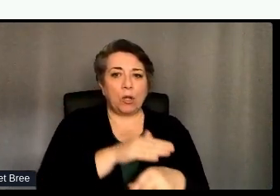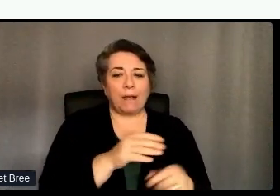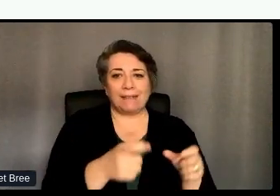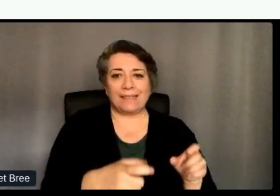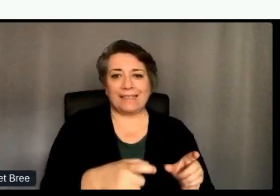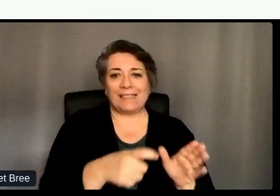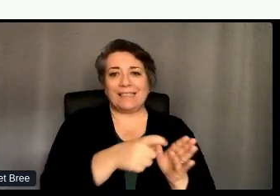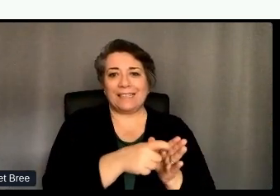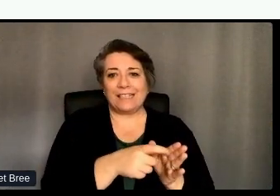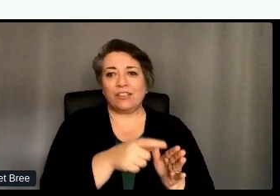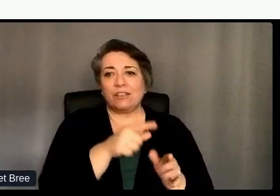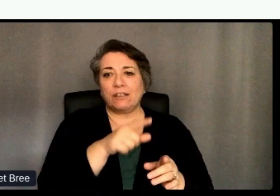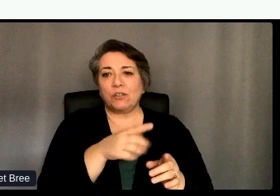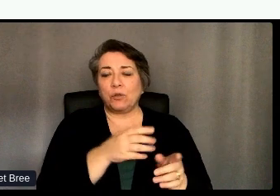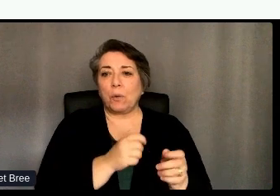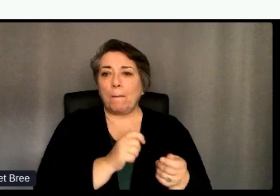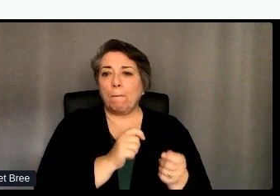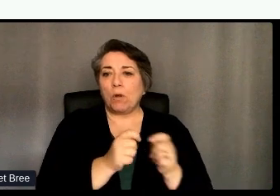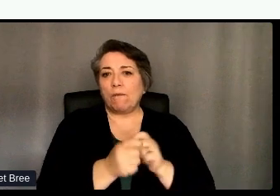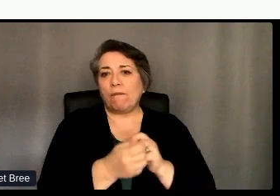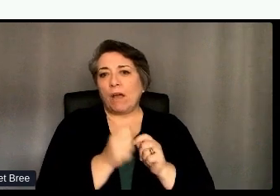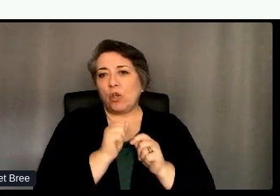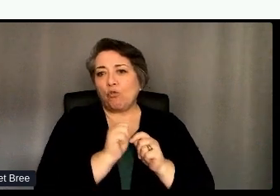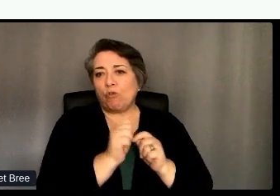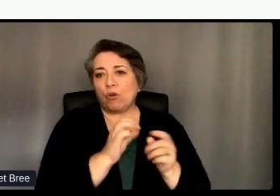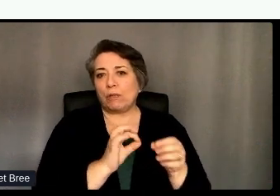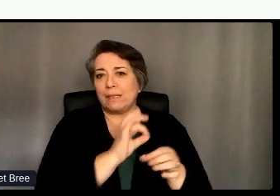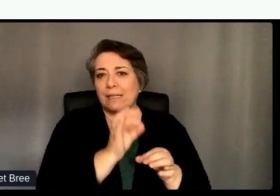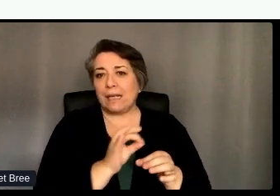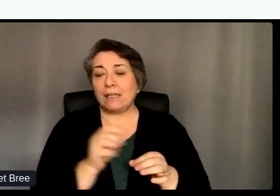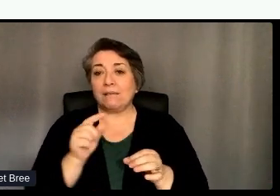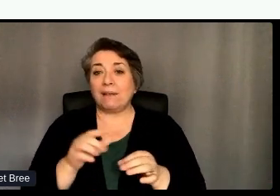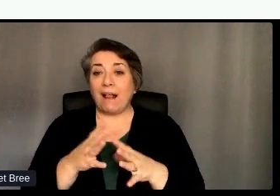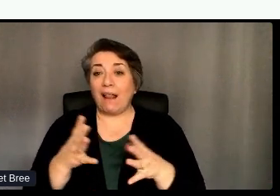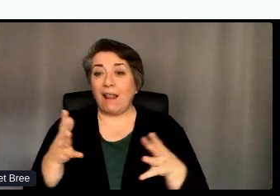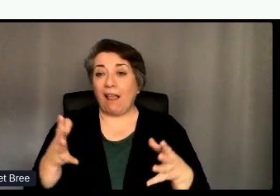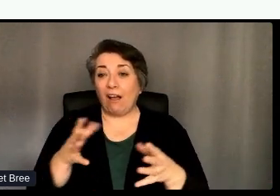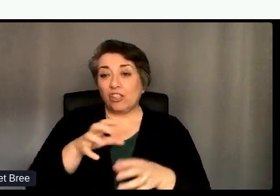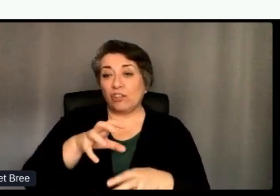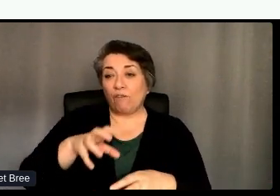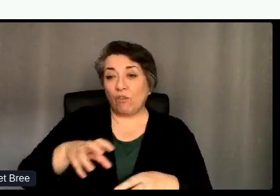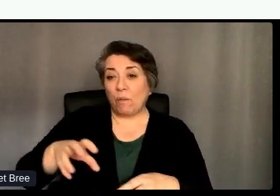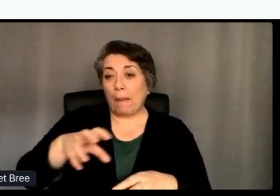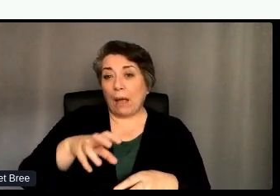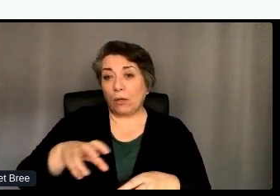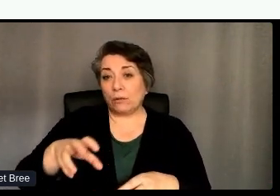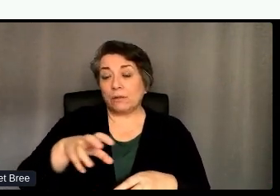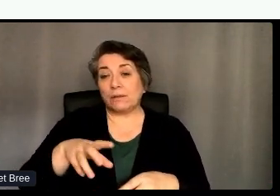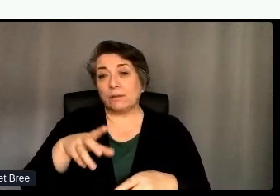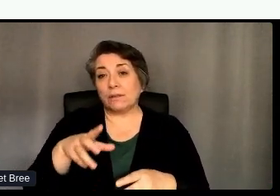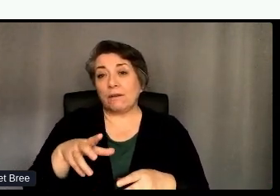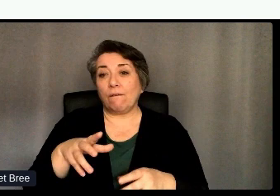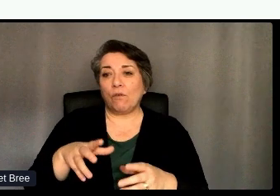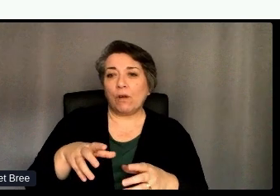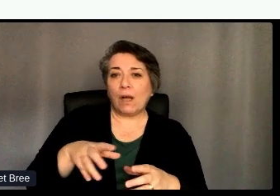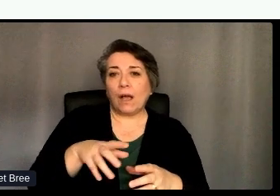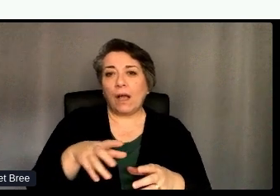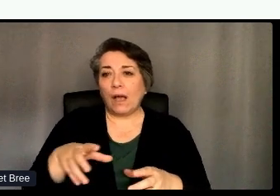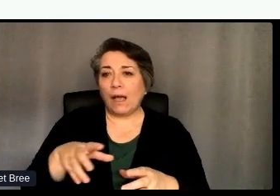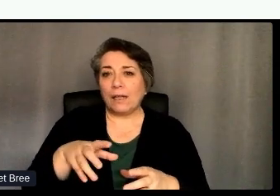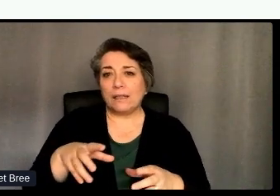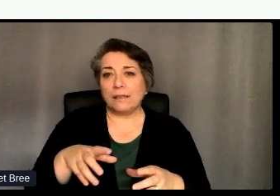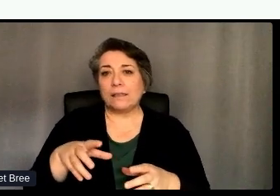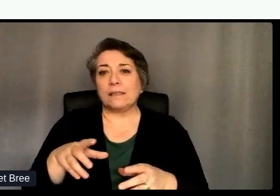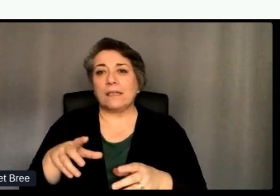your own tail design. In the middle, a large version of Yara's mouse, which offers more guidance and resistance to triggering the mouse